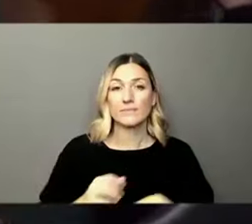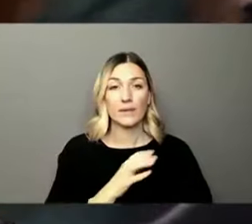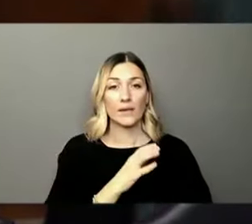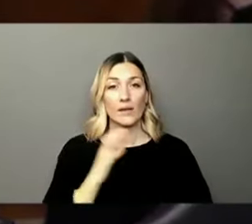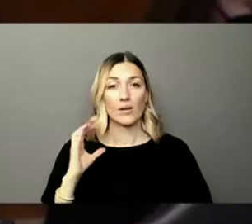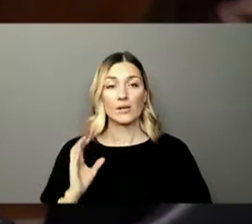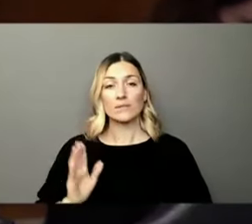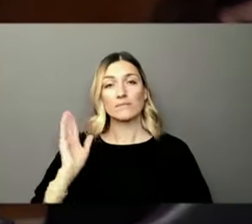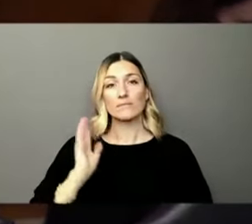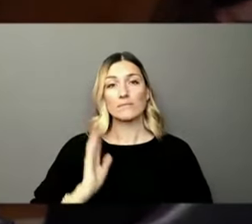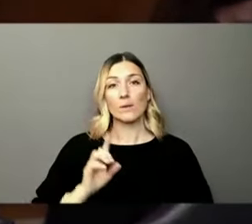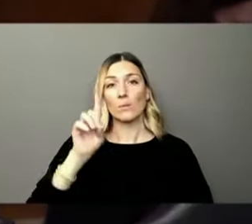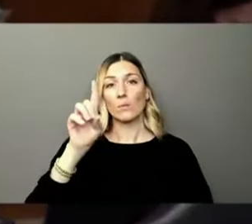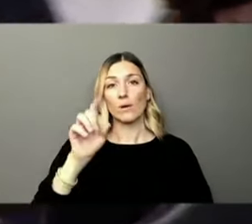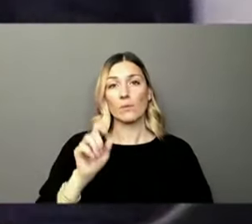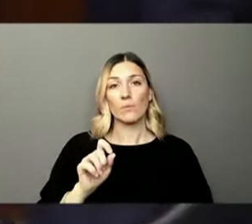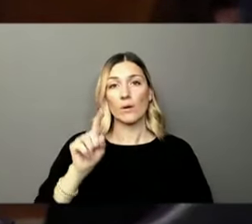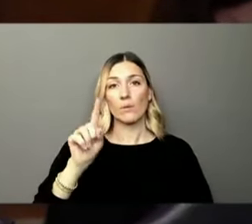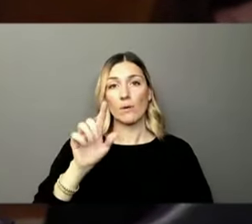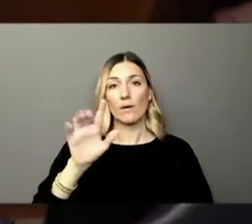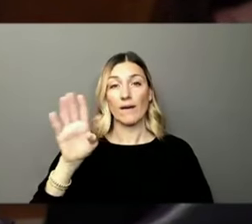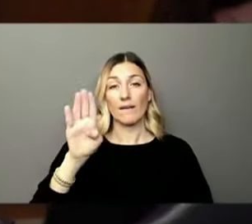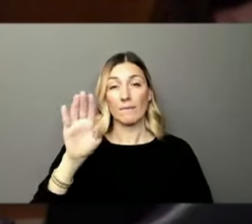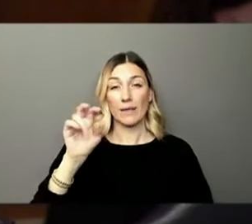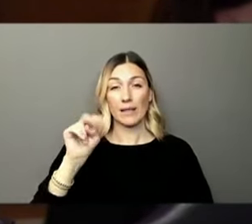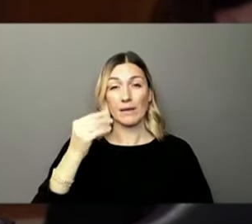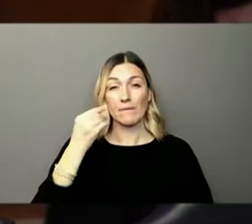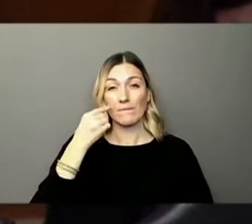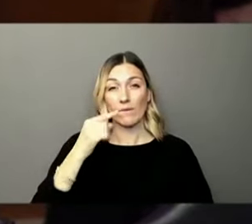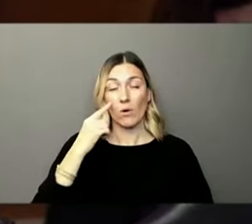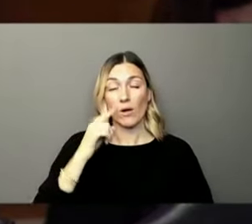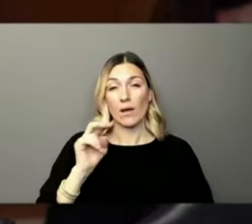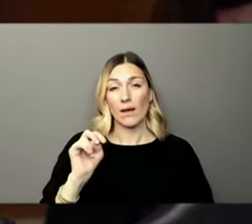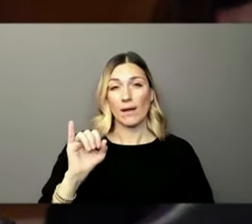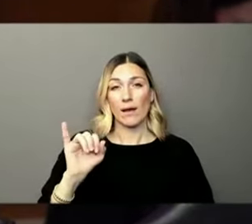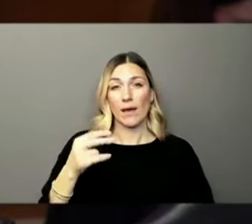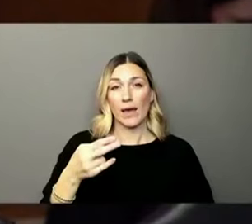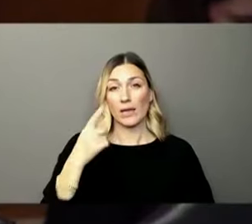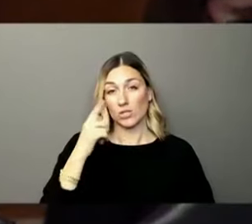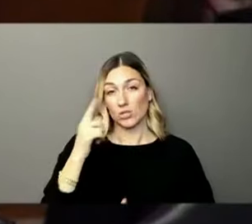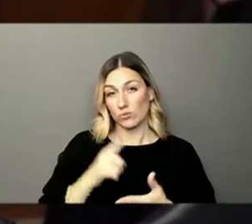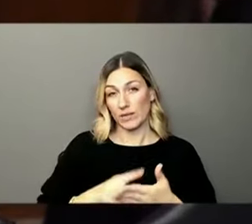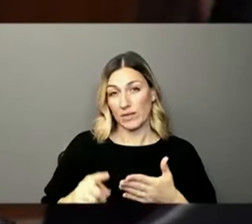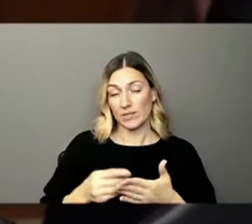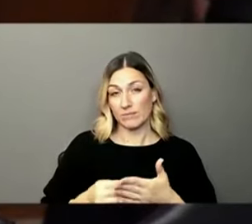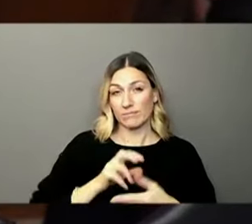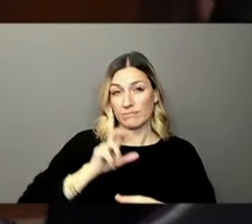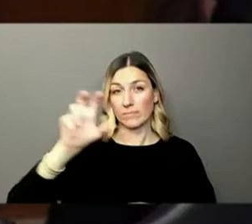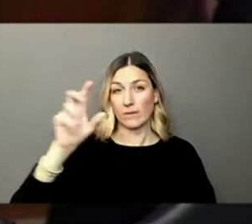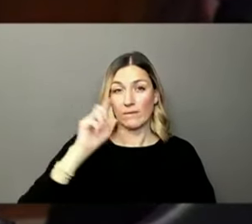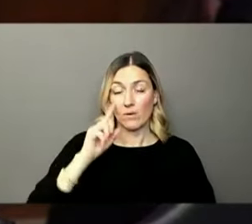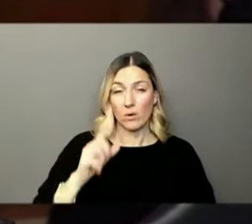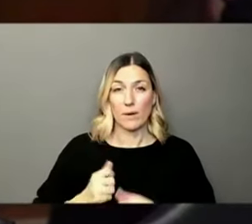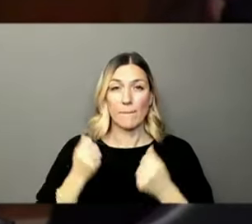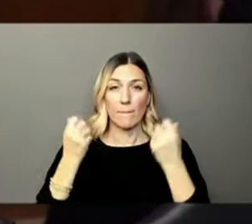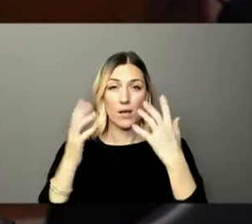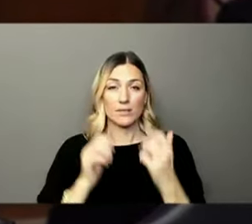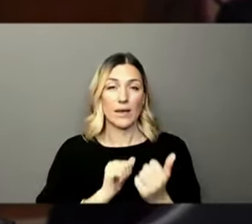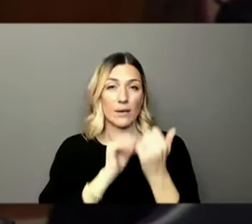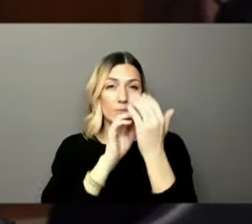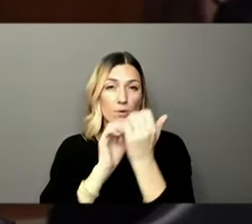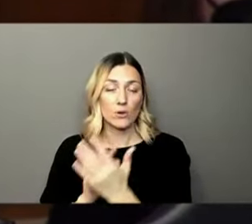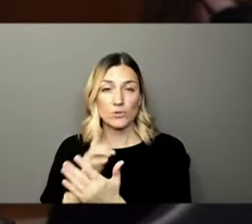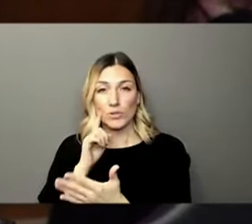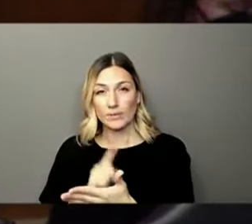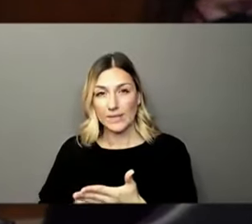allocated $1.15 billion to fund NIH research on long COVID through a multi-pronged research network. However, I